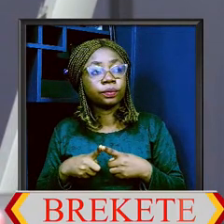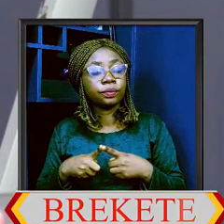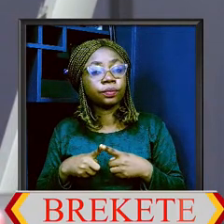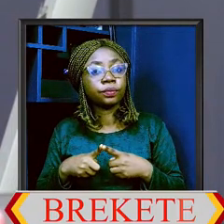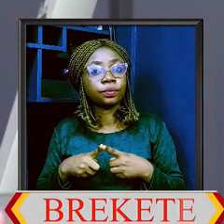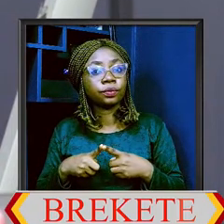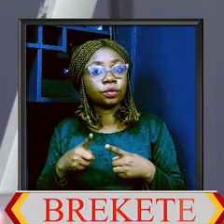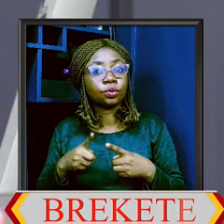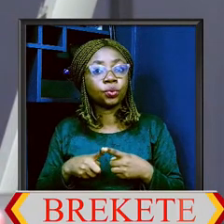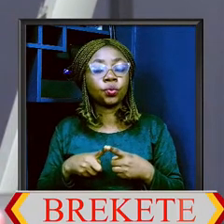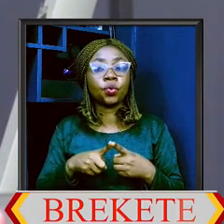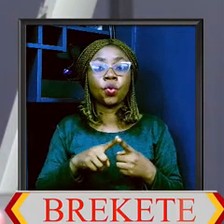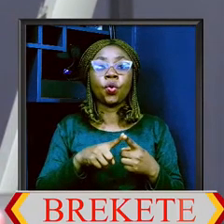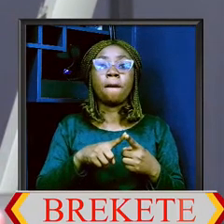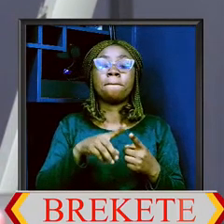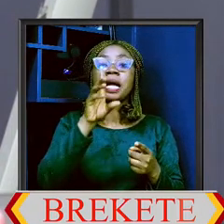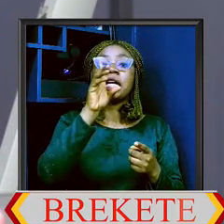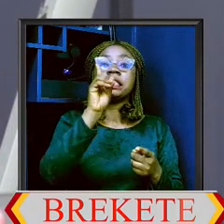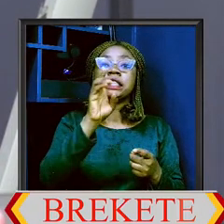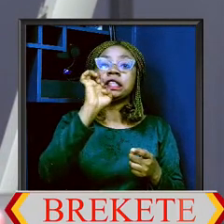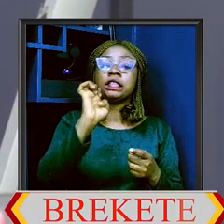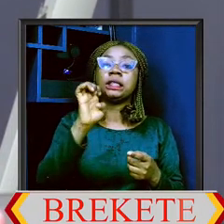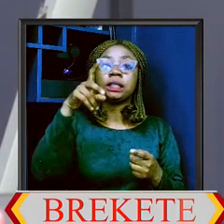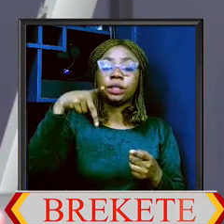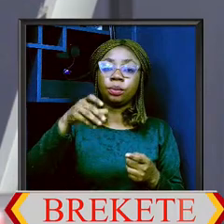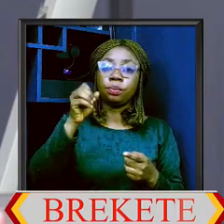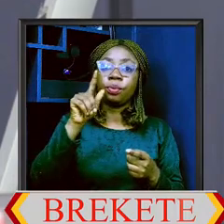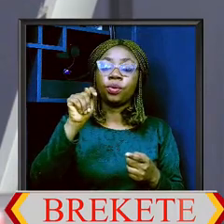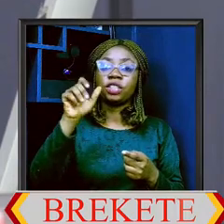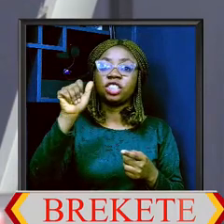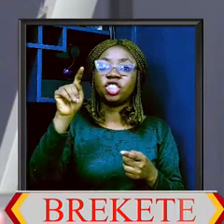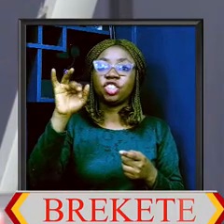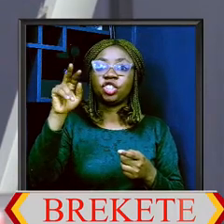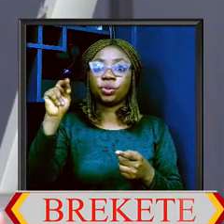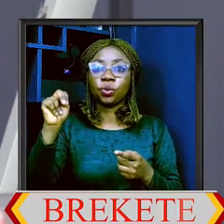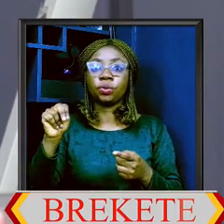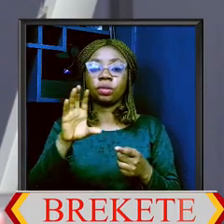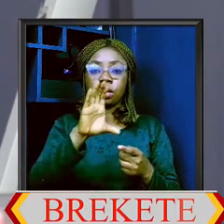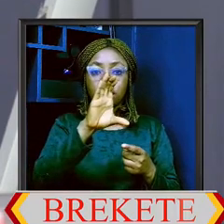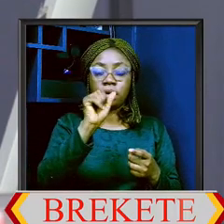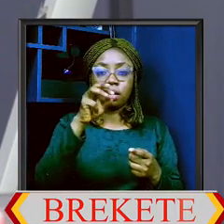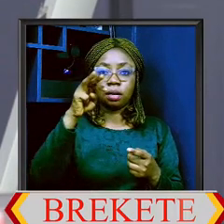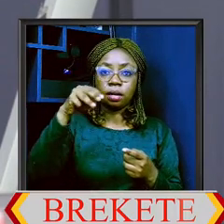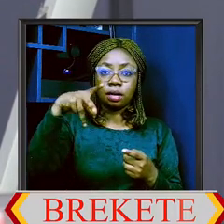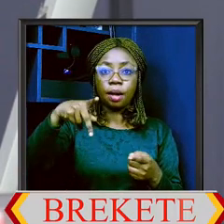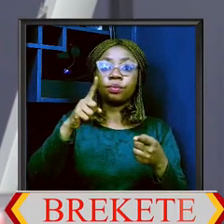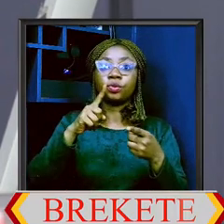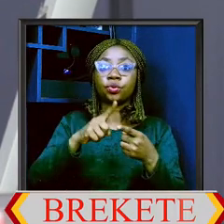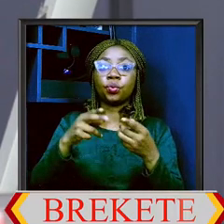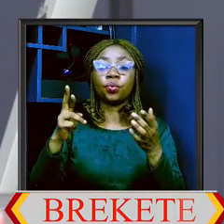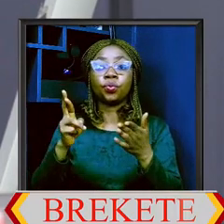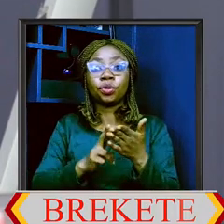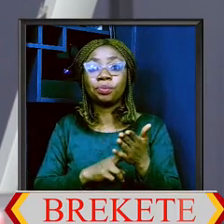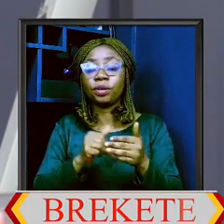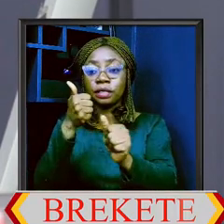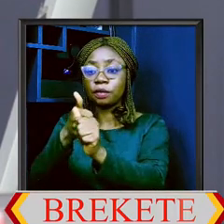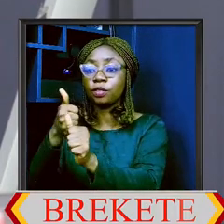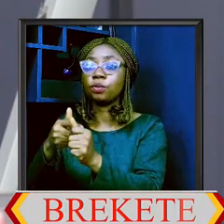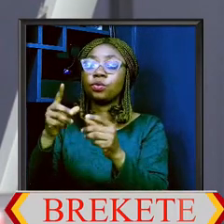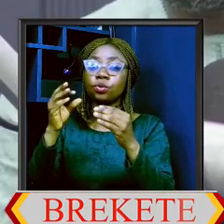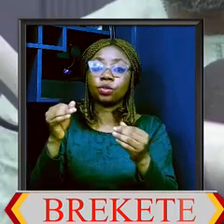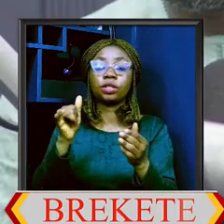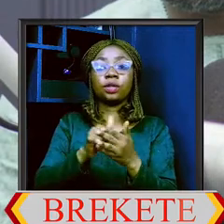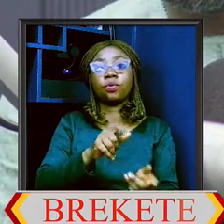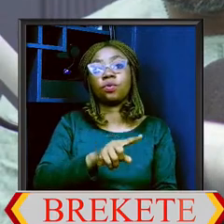to deportation camp and DSS office to go reports so they deport them come back to Nigeria